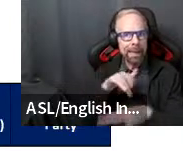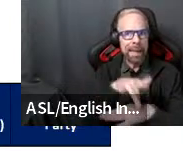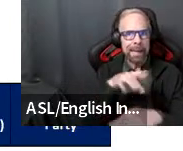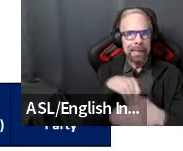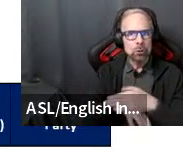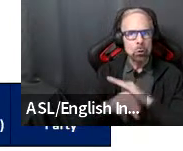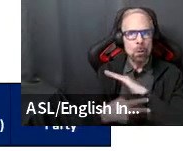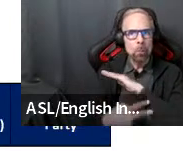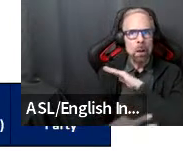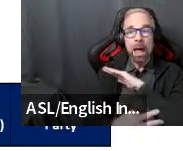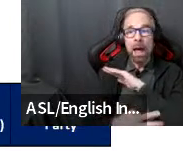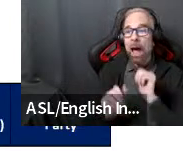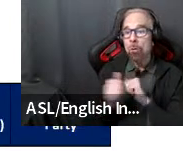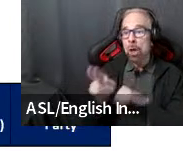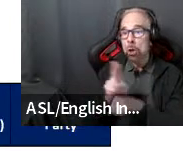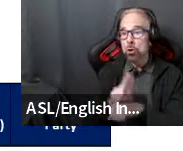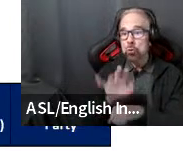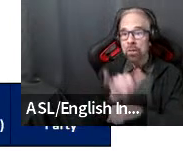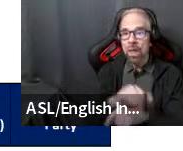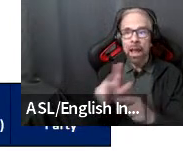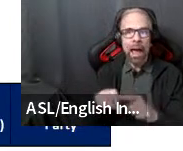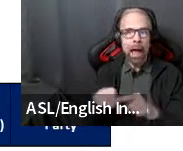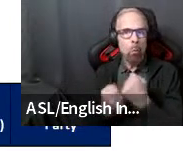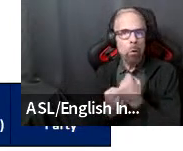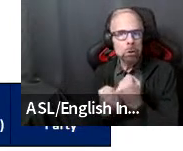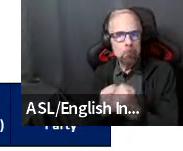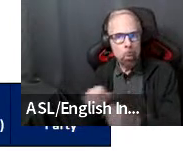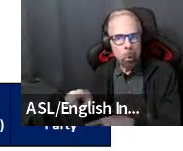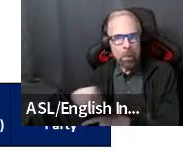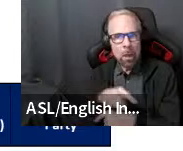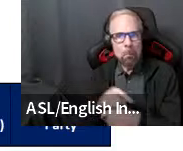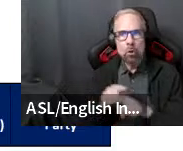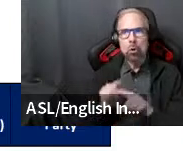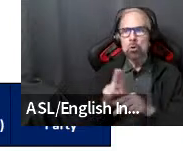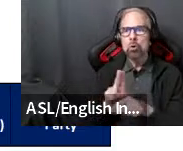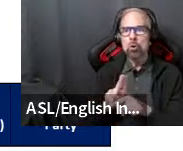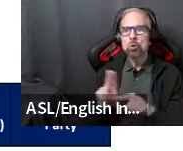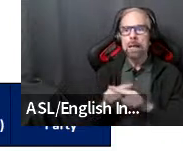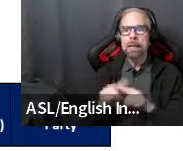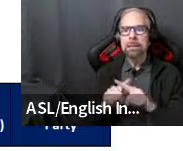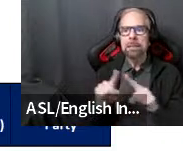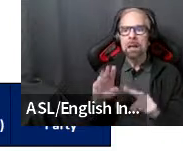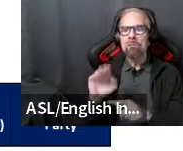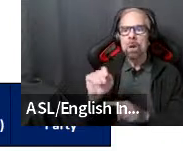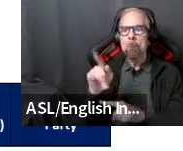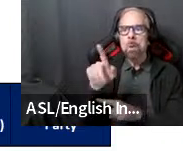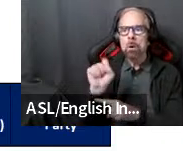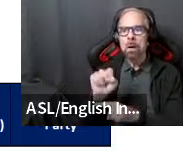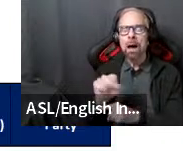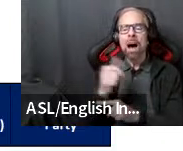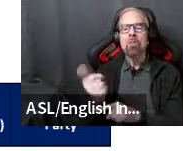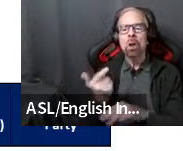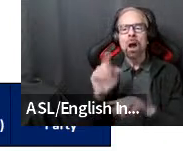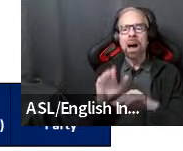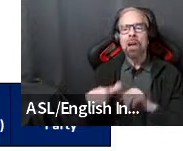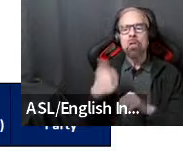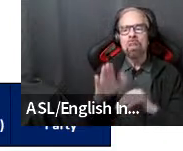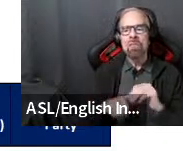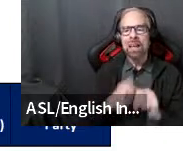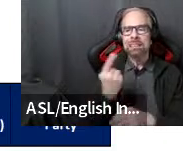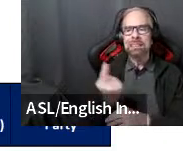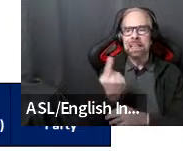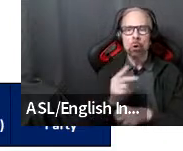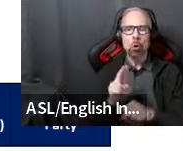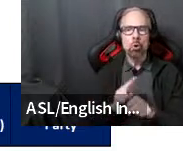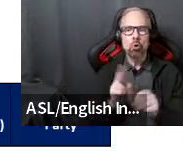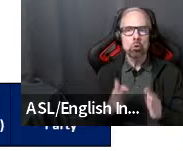we supporting them in using modes other than single user vehicles to access the bridge.